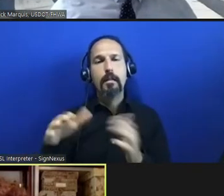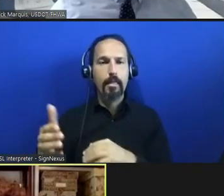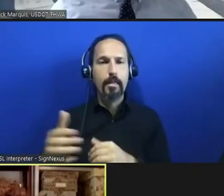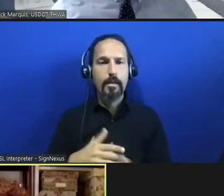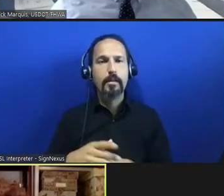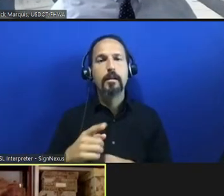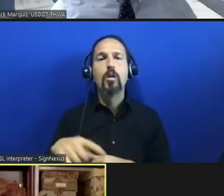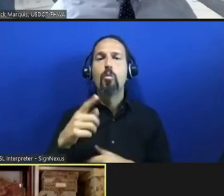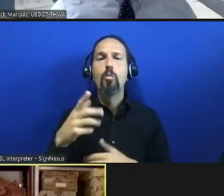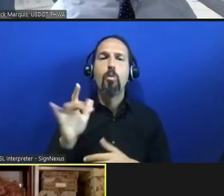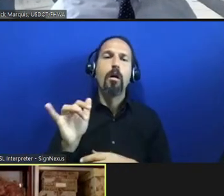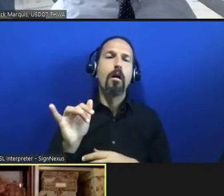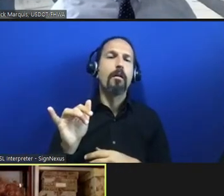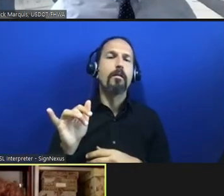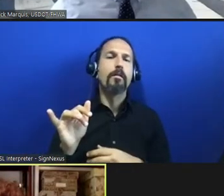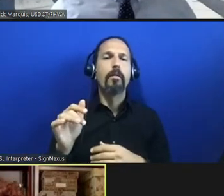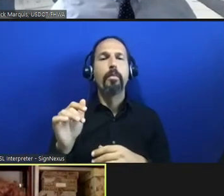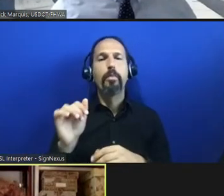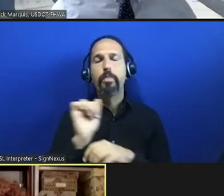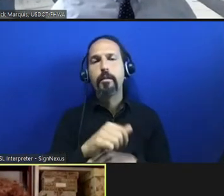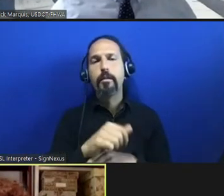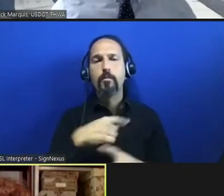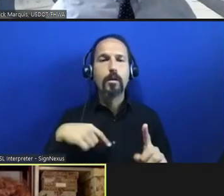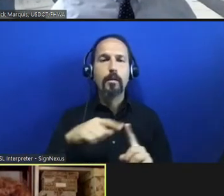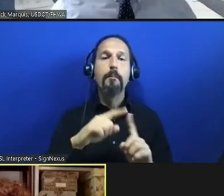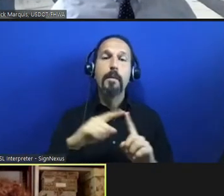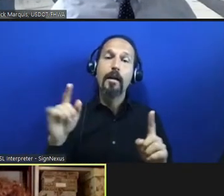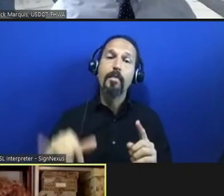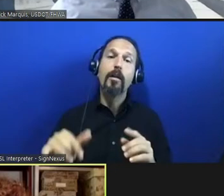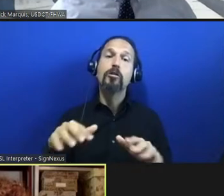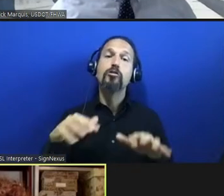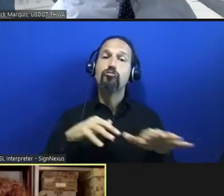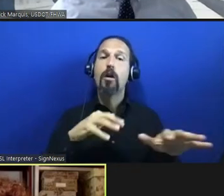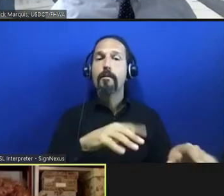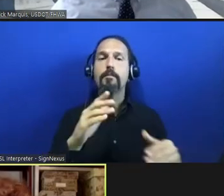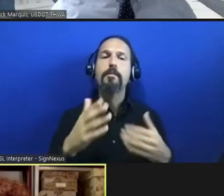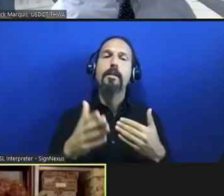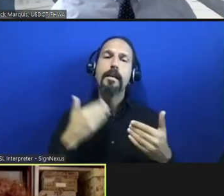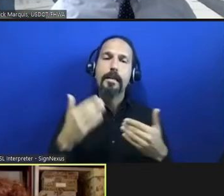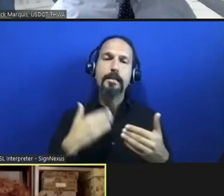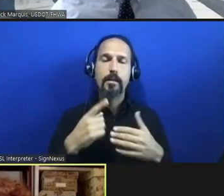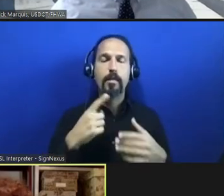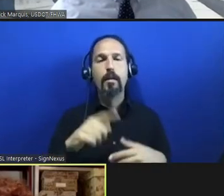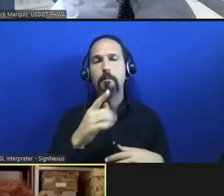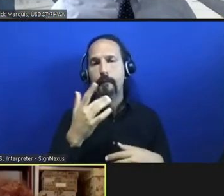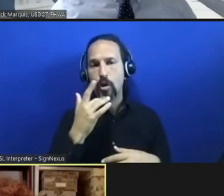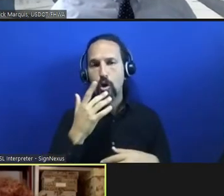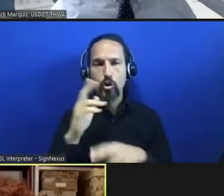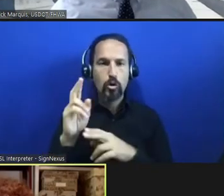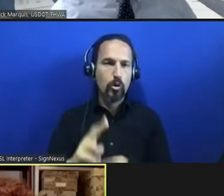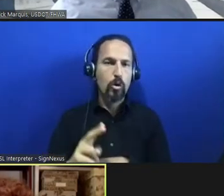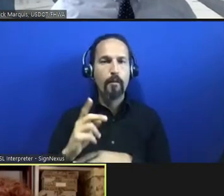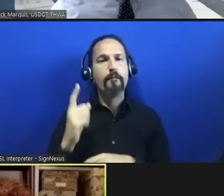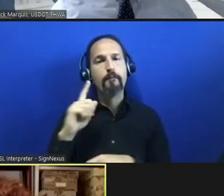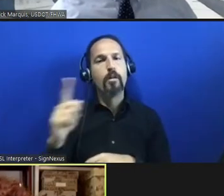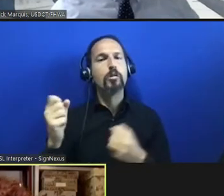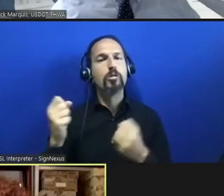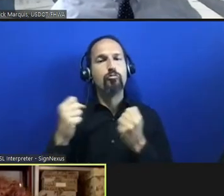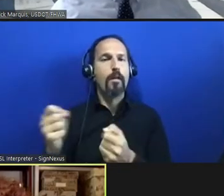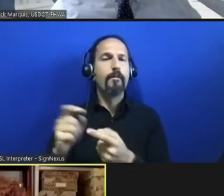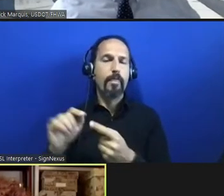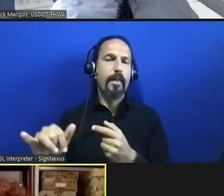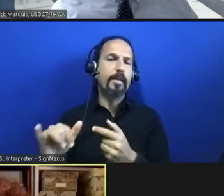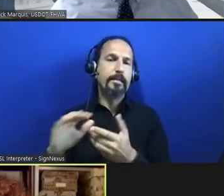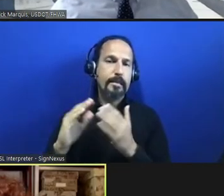drivers steamroll over the rest of us but to make Transit so convenient and attractive that even they will prefer to use it to the hassle of driving into the